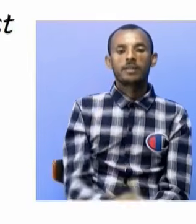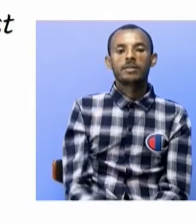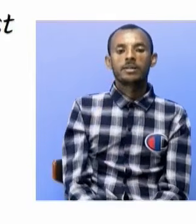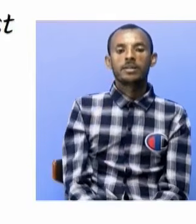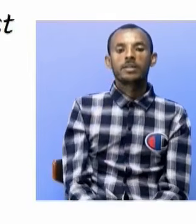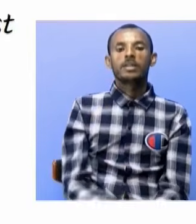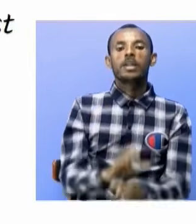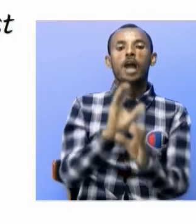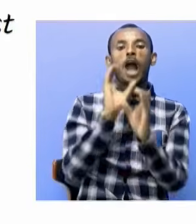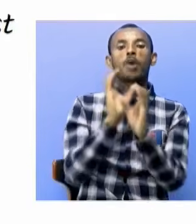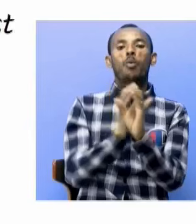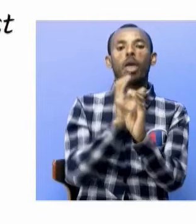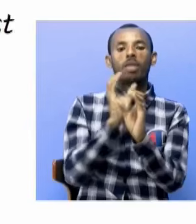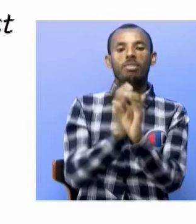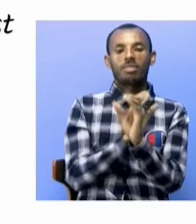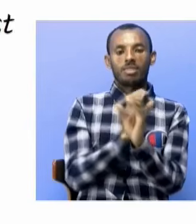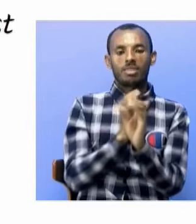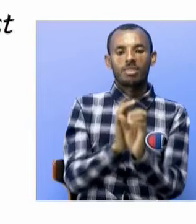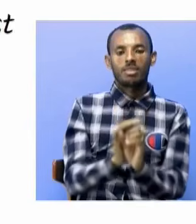calculate